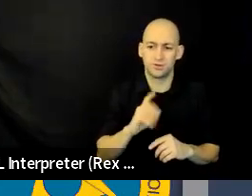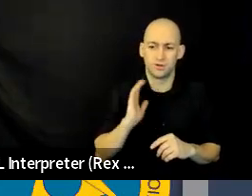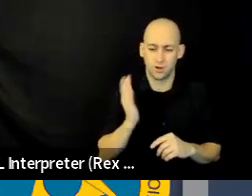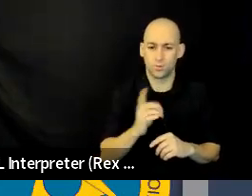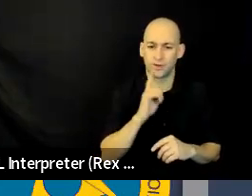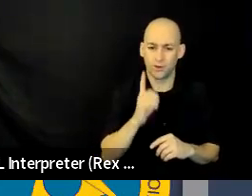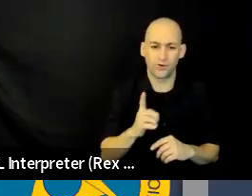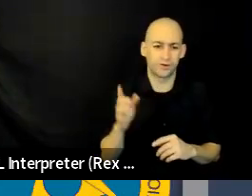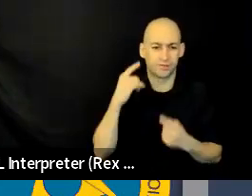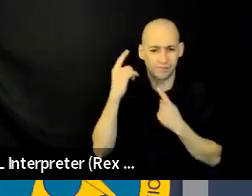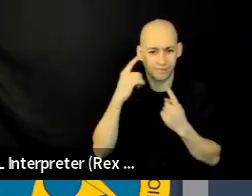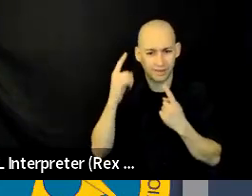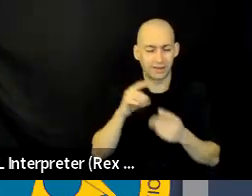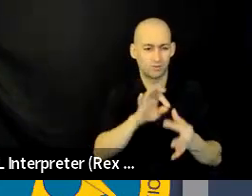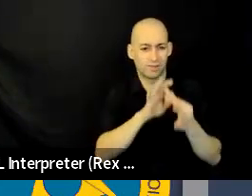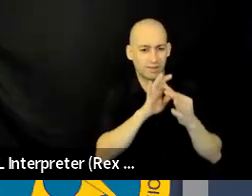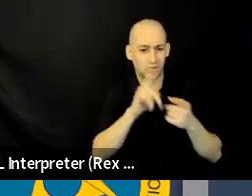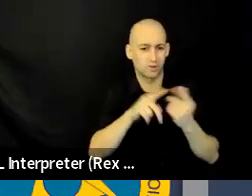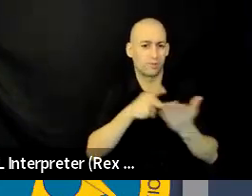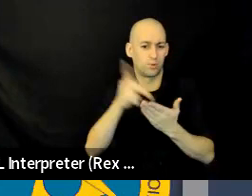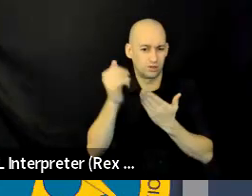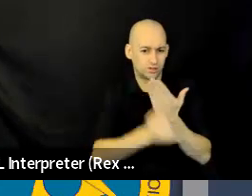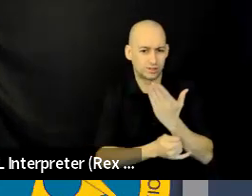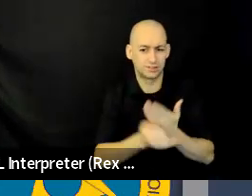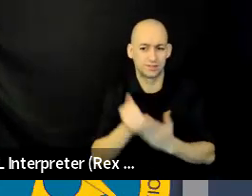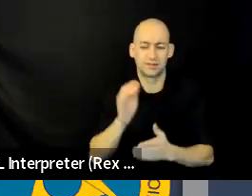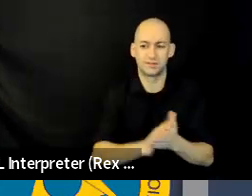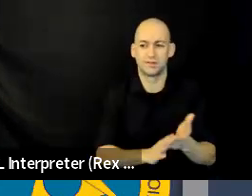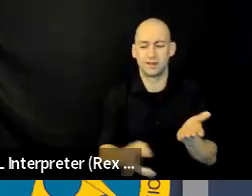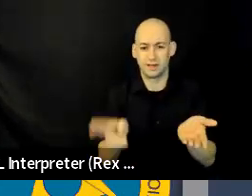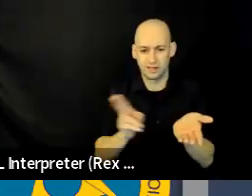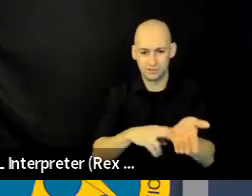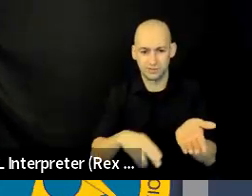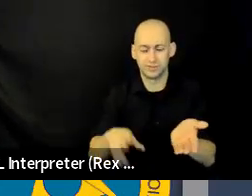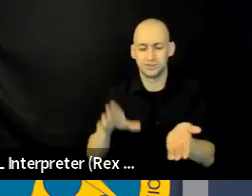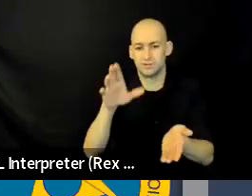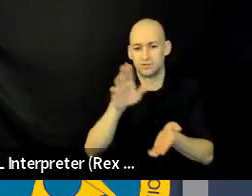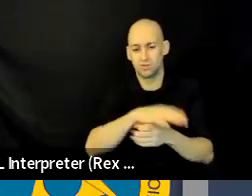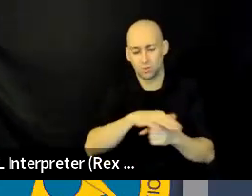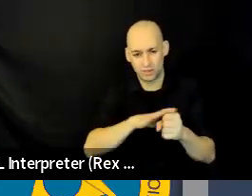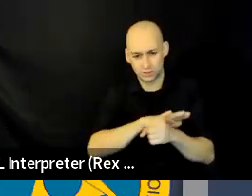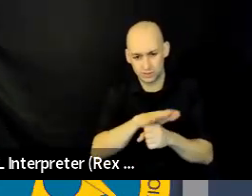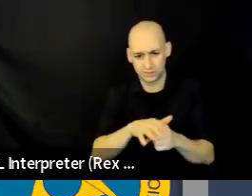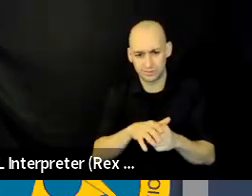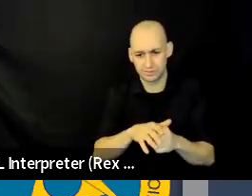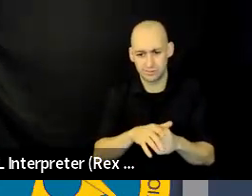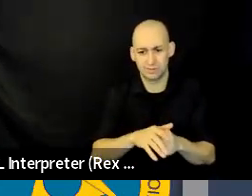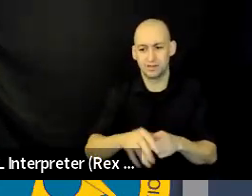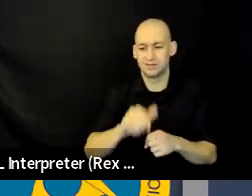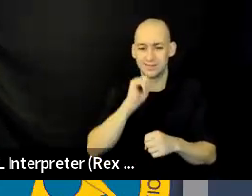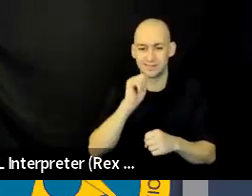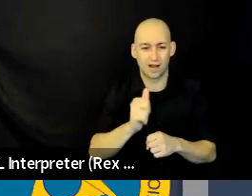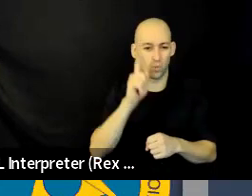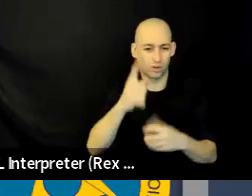really thinking as it relates to those projects, the context of the location, because it really isn't a one